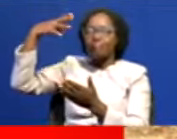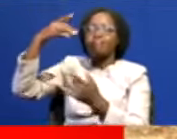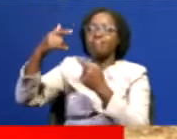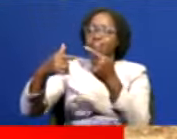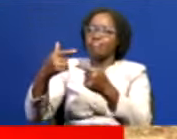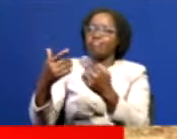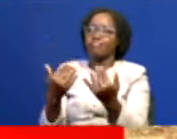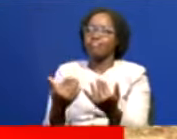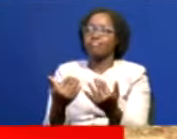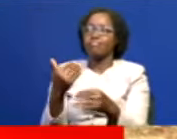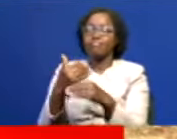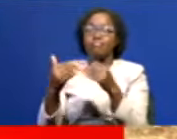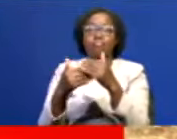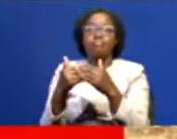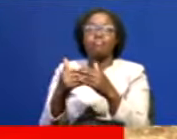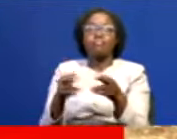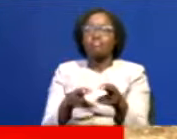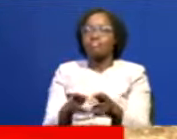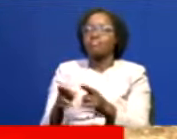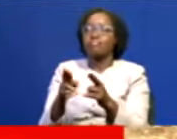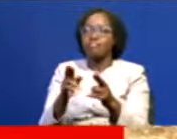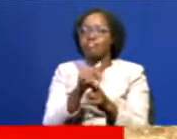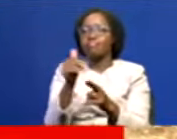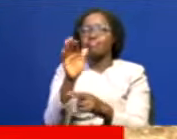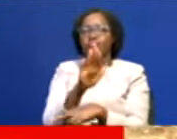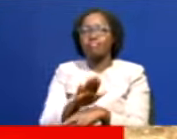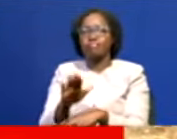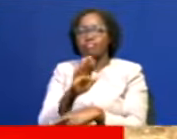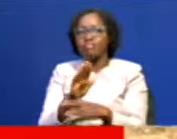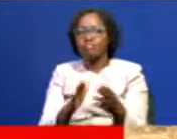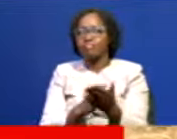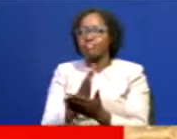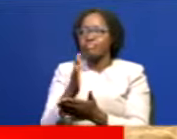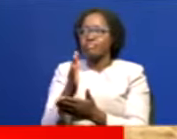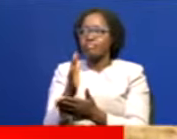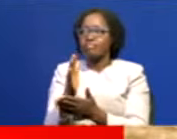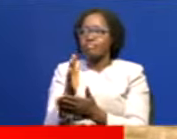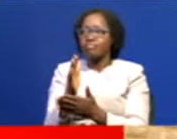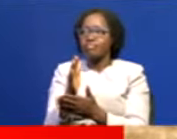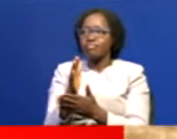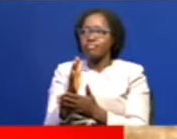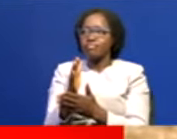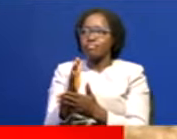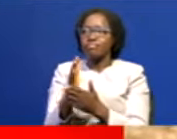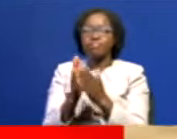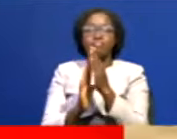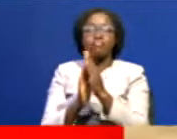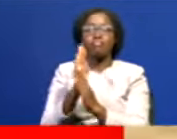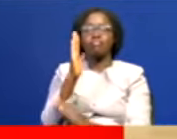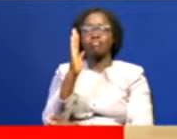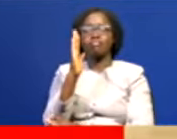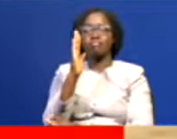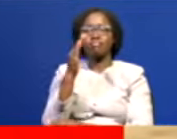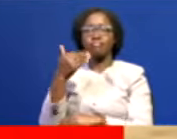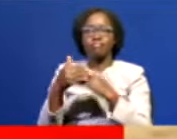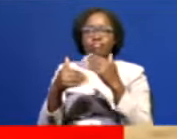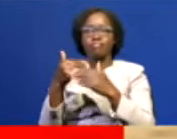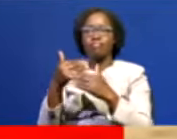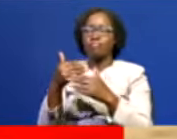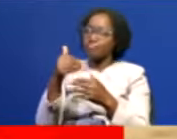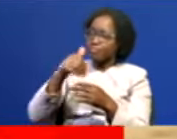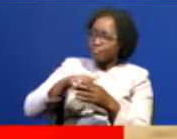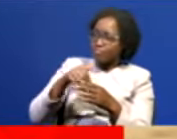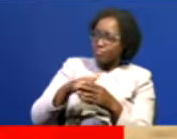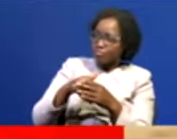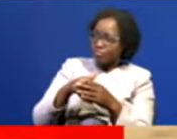ongoing, right, the construction of roads and other areas that will ensure for the vertical construction, which will now call for the investors